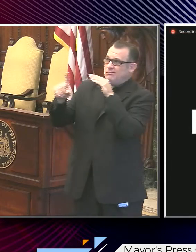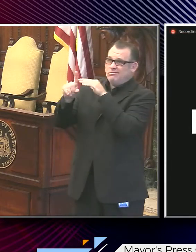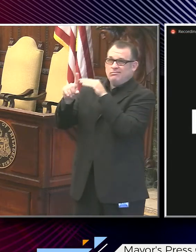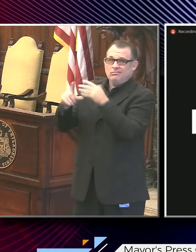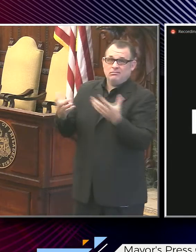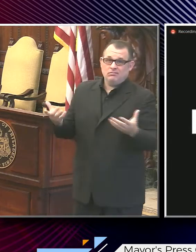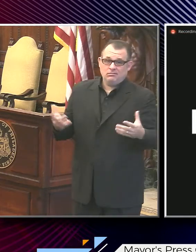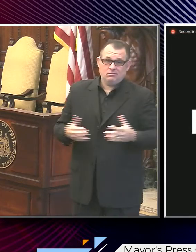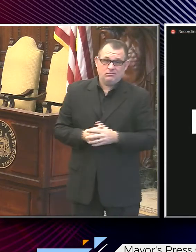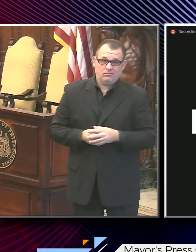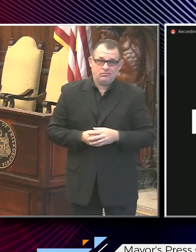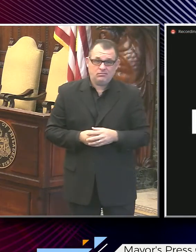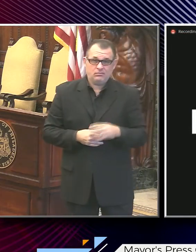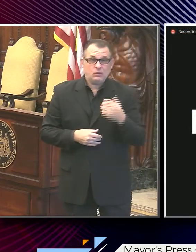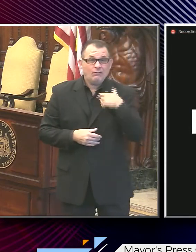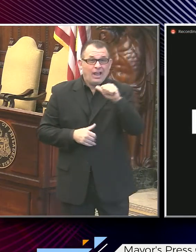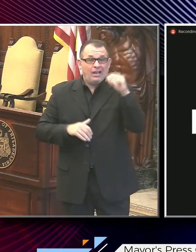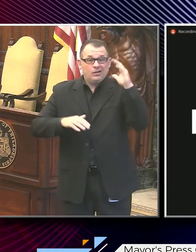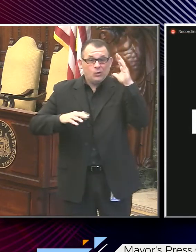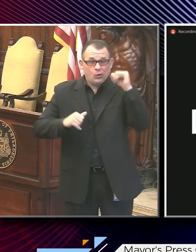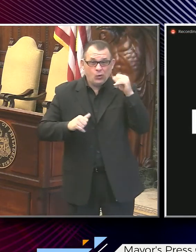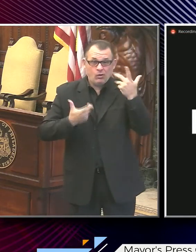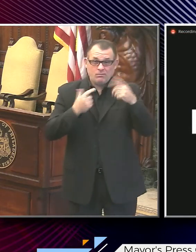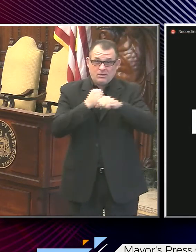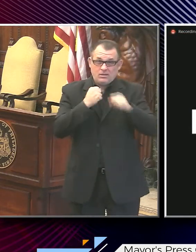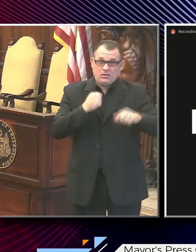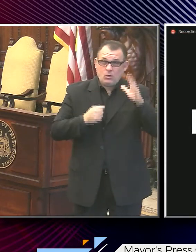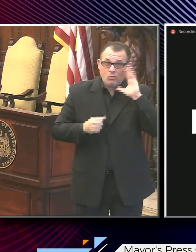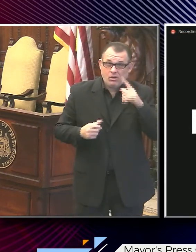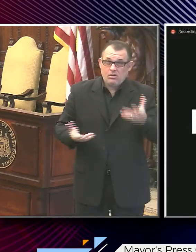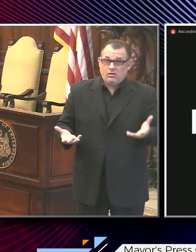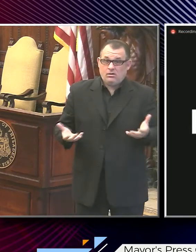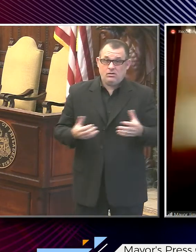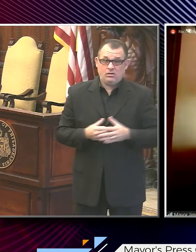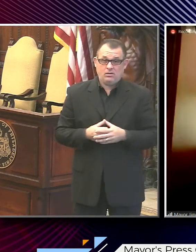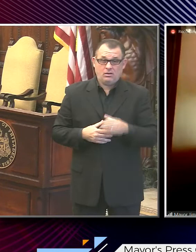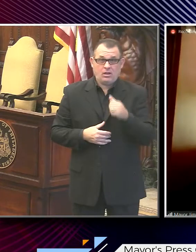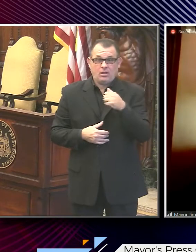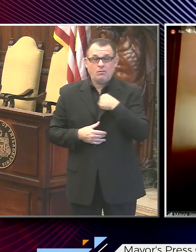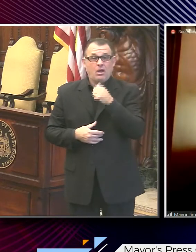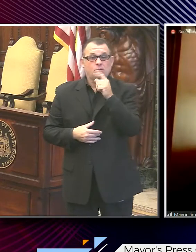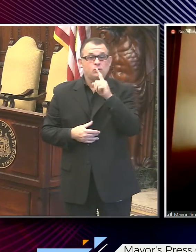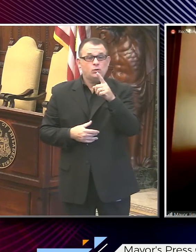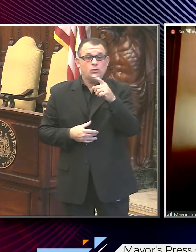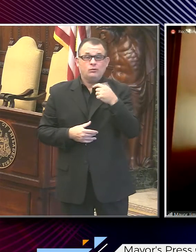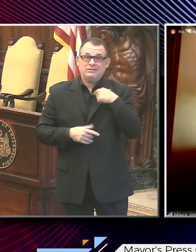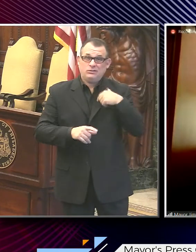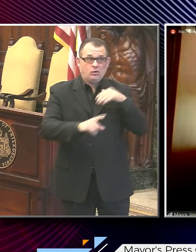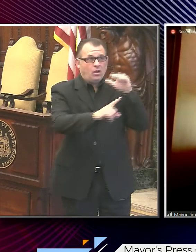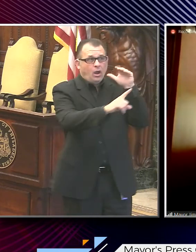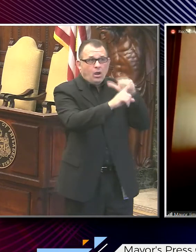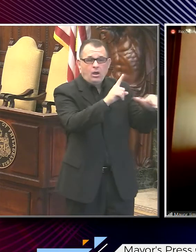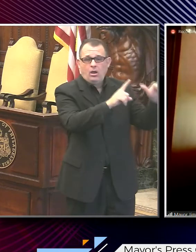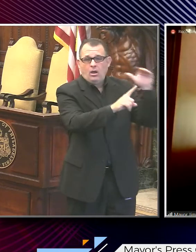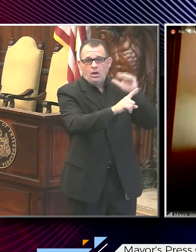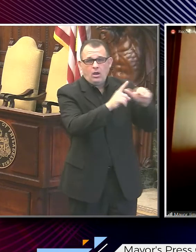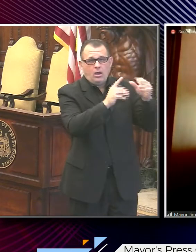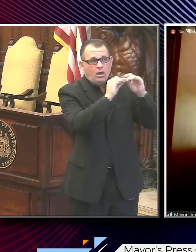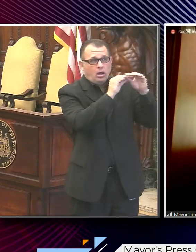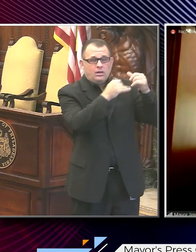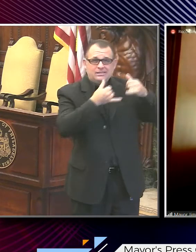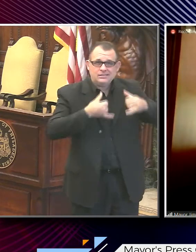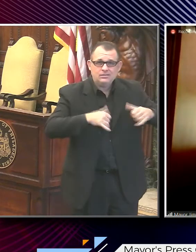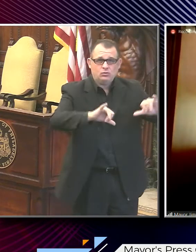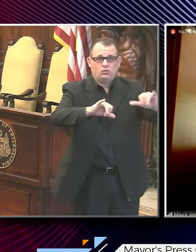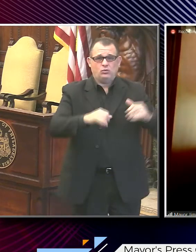of the waiver being reinstituted, or is it just totally off the table, or are you just unsure? No, we're still at it, and we're hoping that we can get it reinstituted